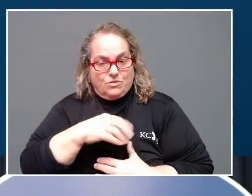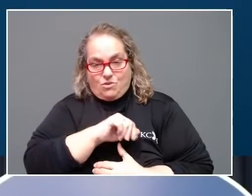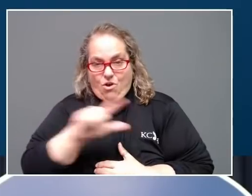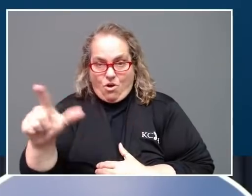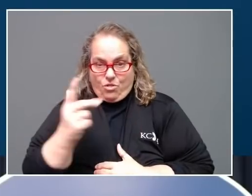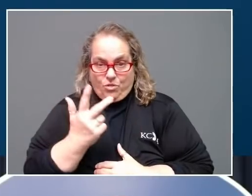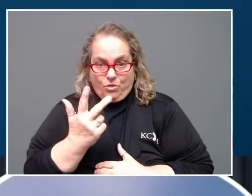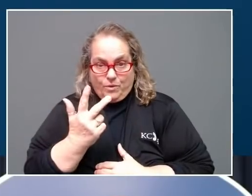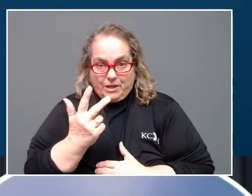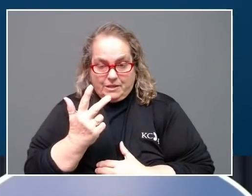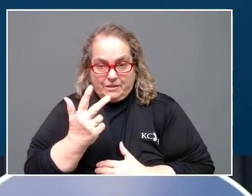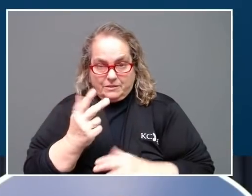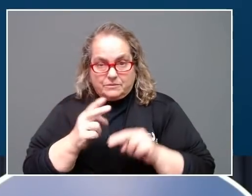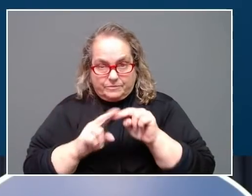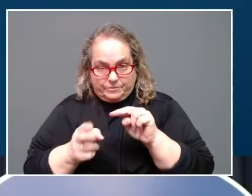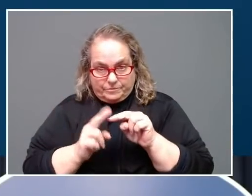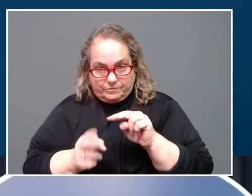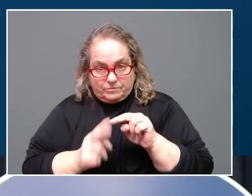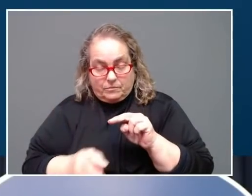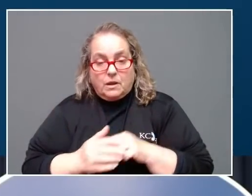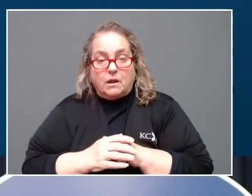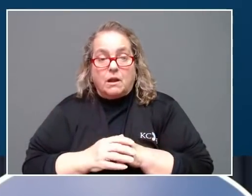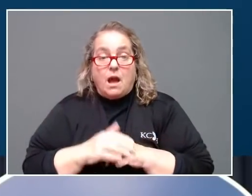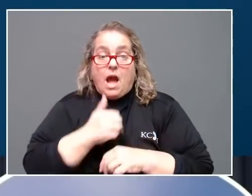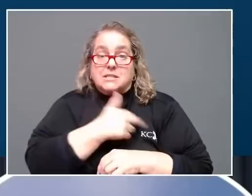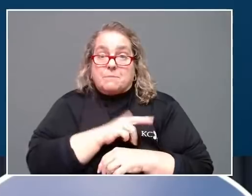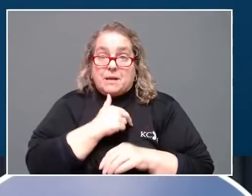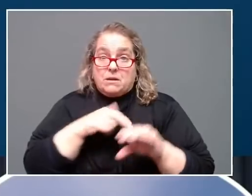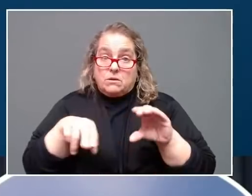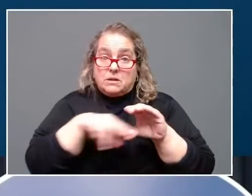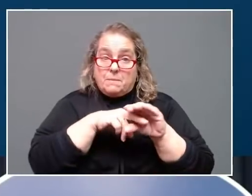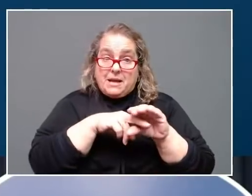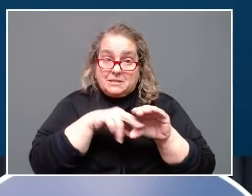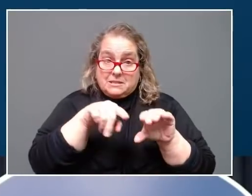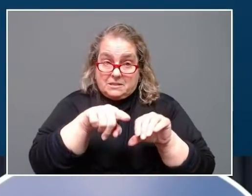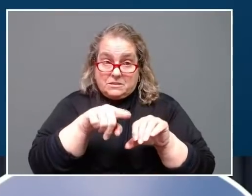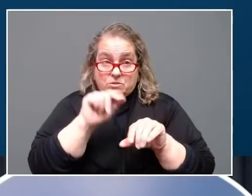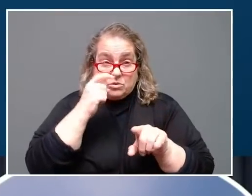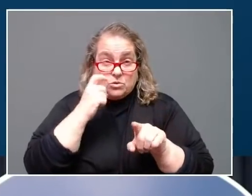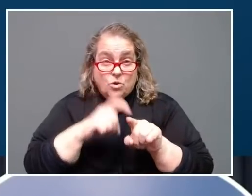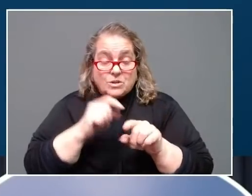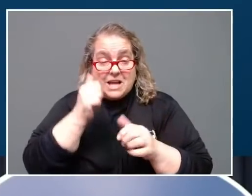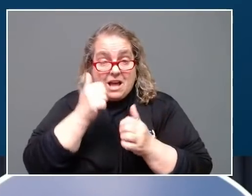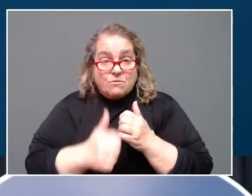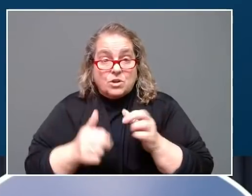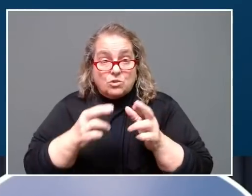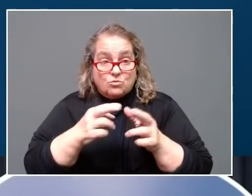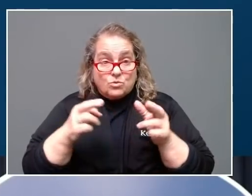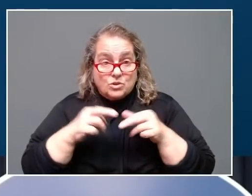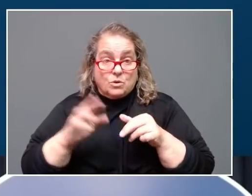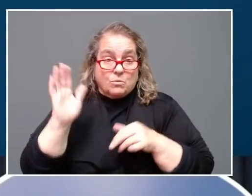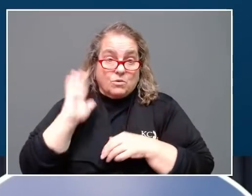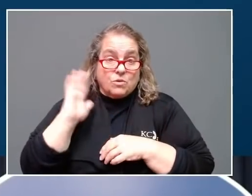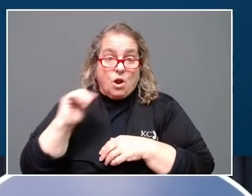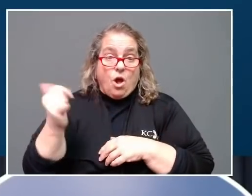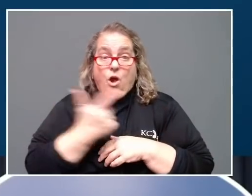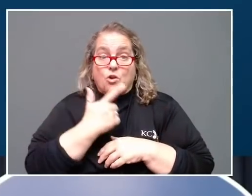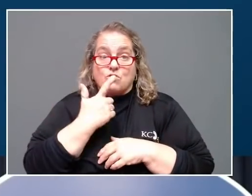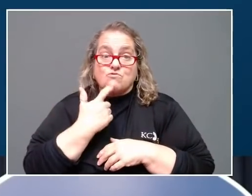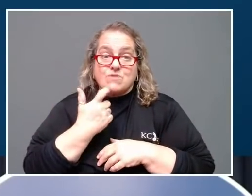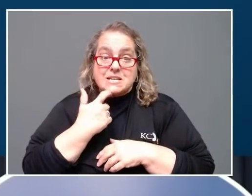We look at hospital capacity. If we have that one, remember every region was previously red.